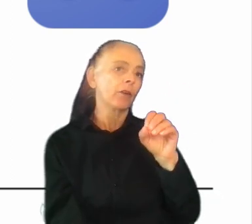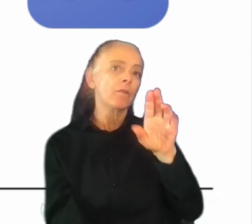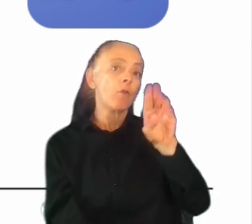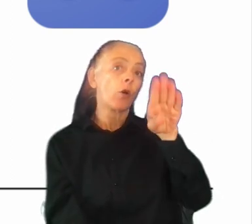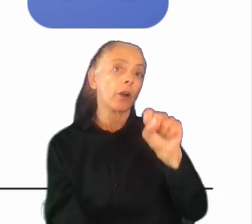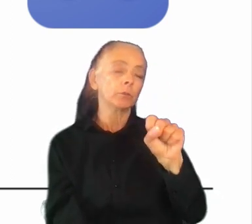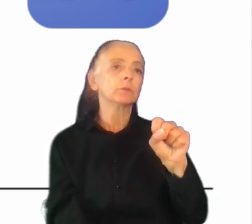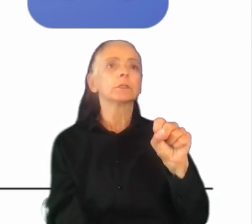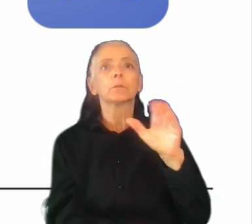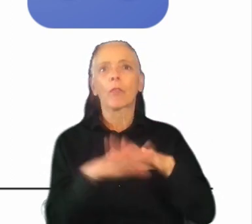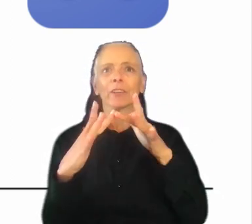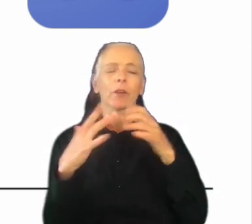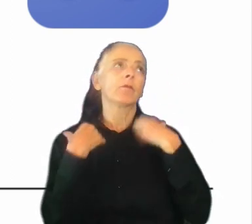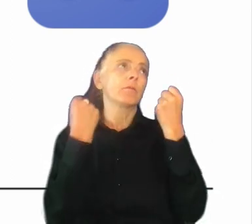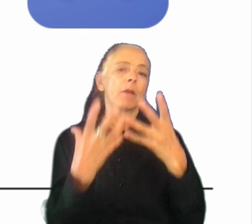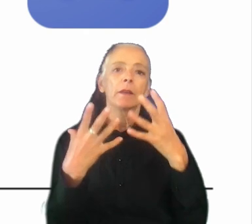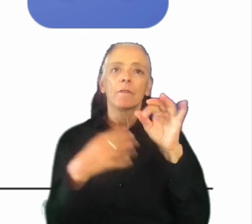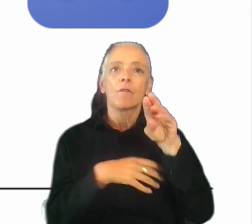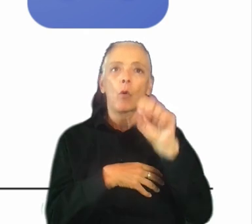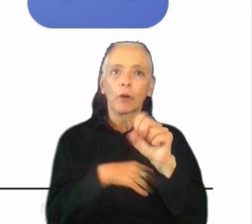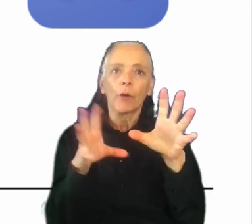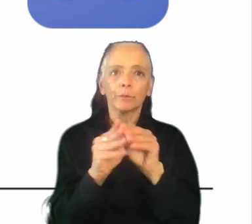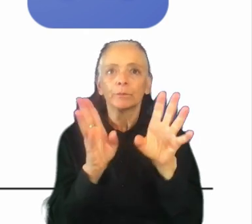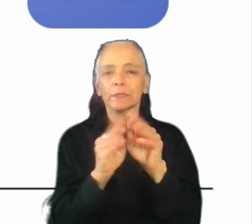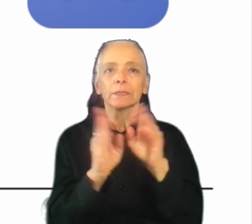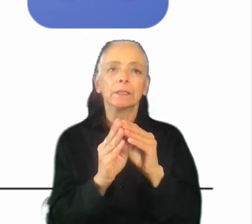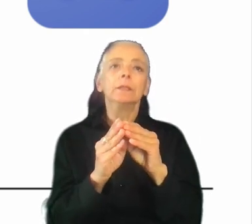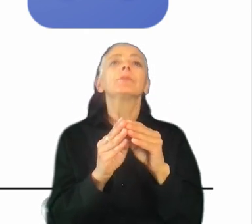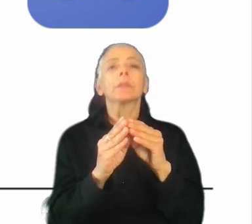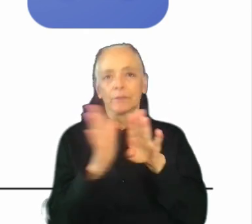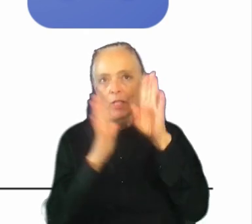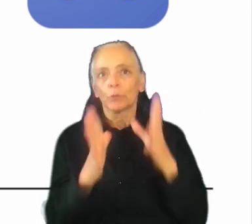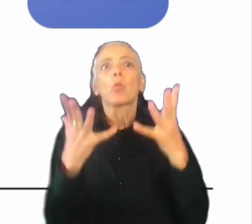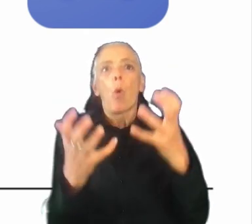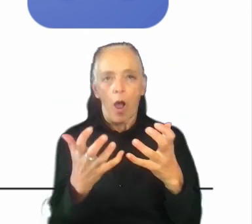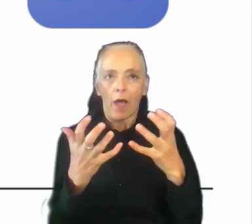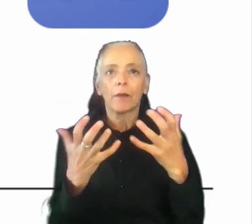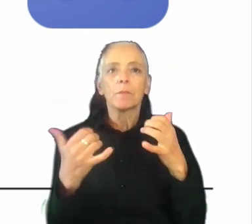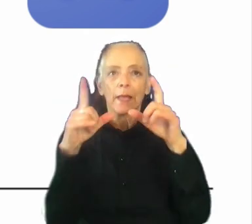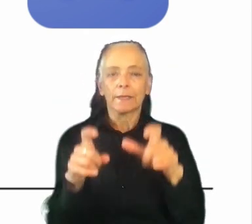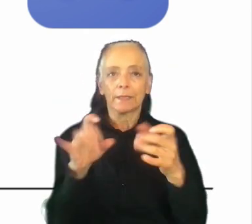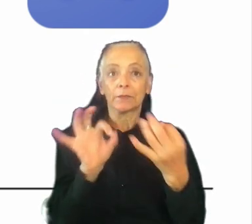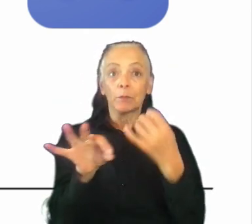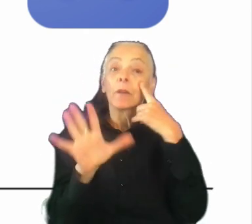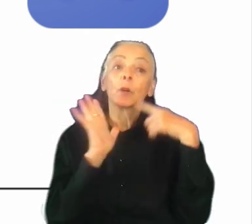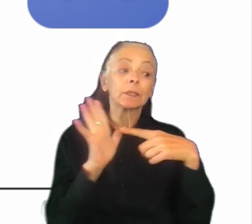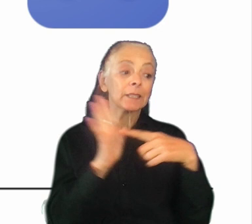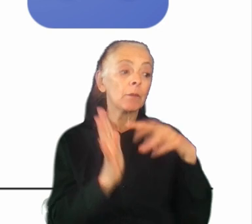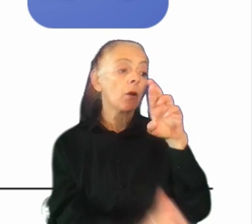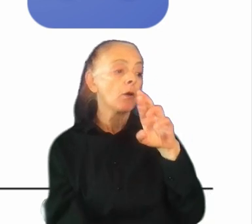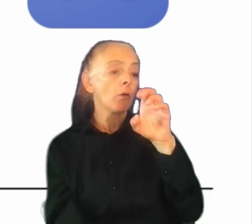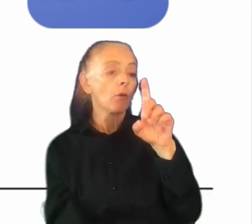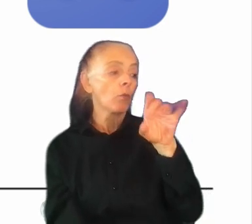forums across the internet where game developers are looking for play test feedback on the game a couple of examples a reddit